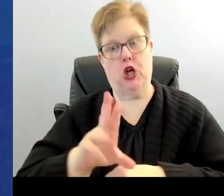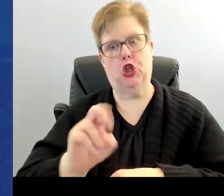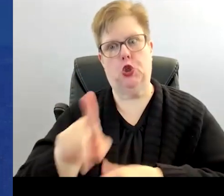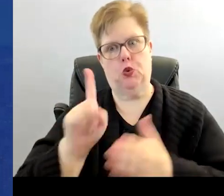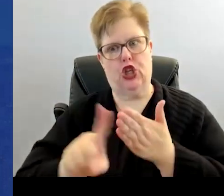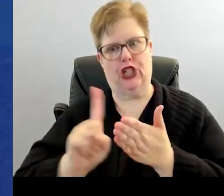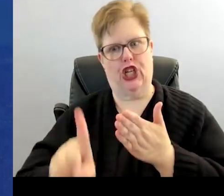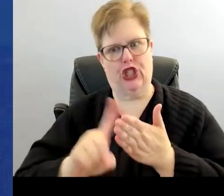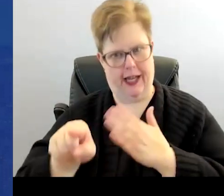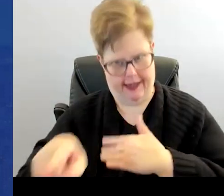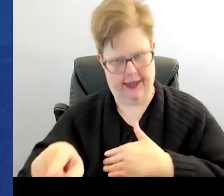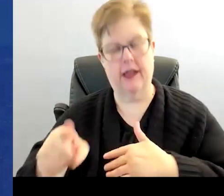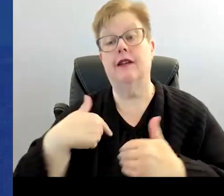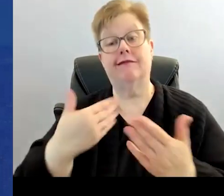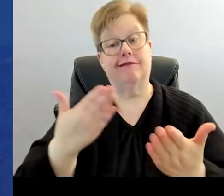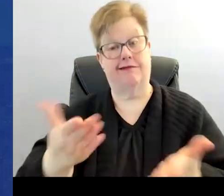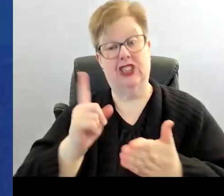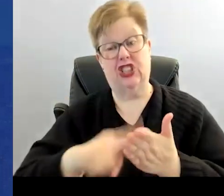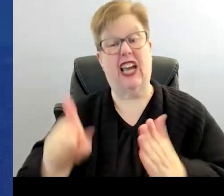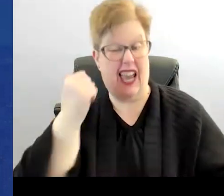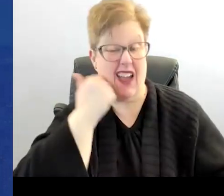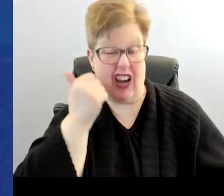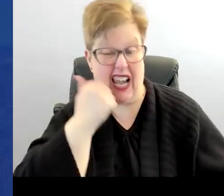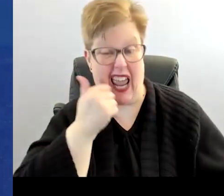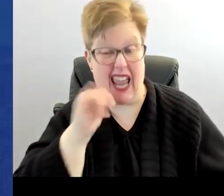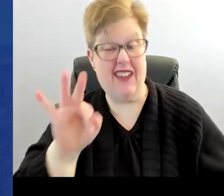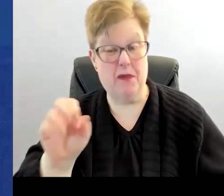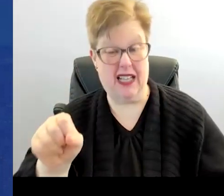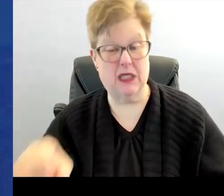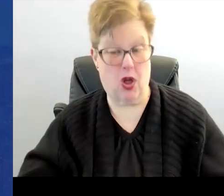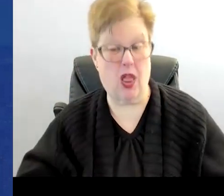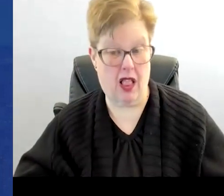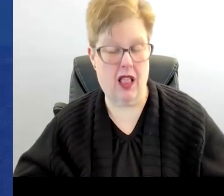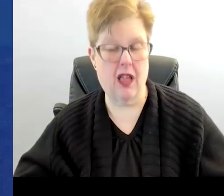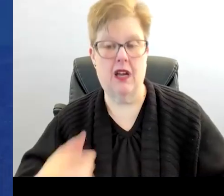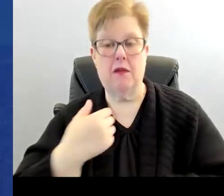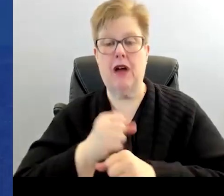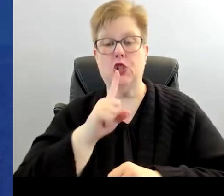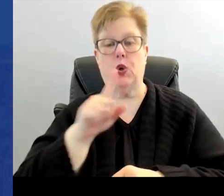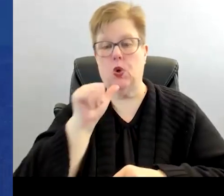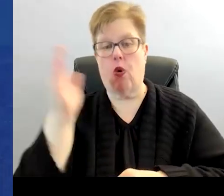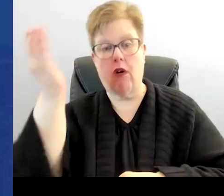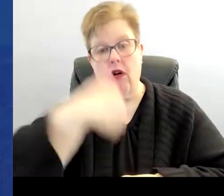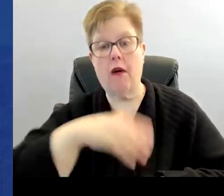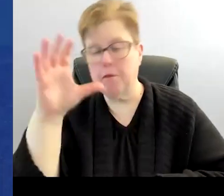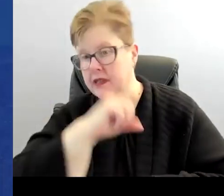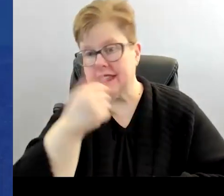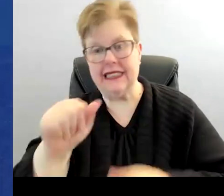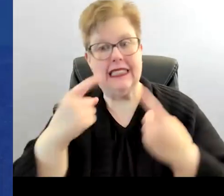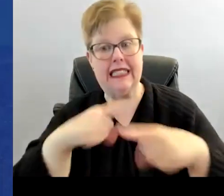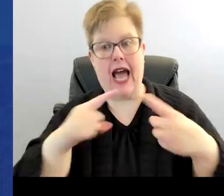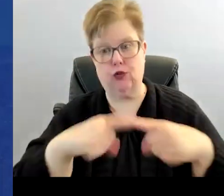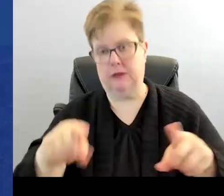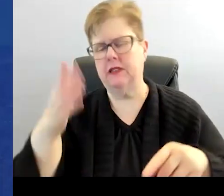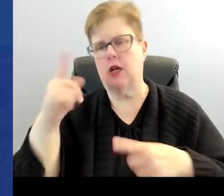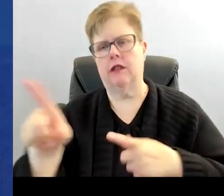it. And we actually suggest checking it on a daily basis, if at all possible, to make sure you don't miss announcements because those get emailed out